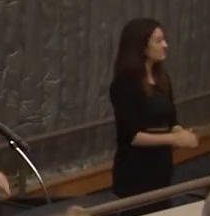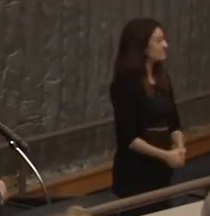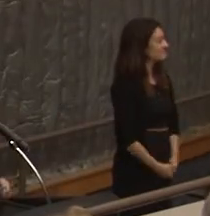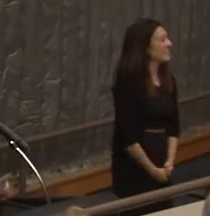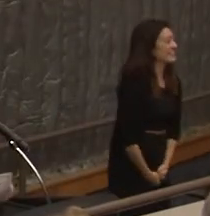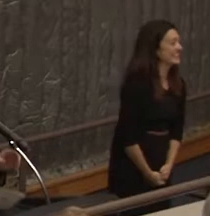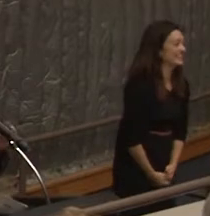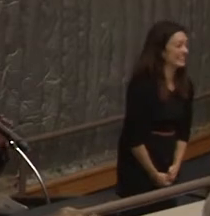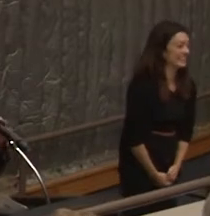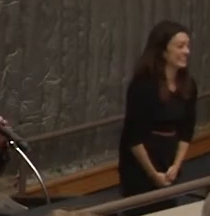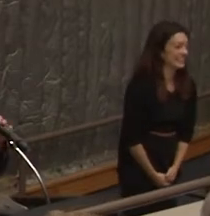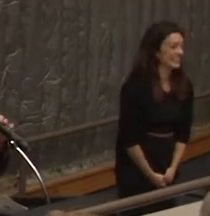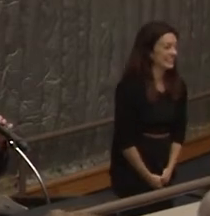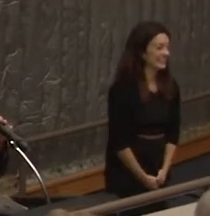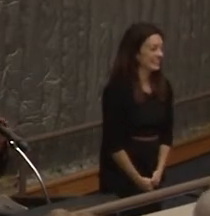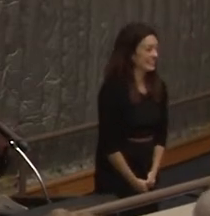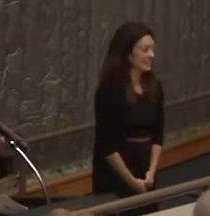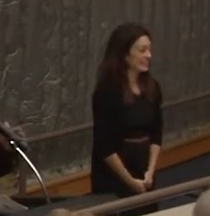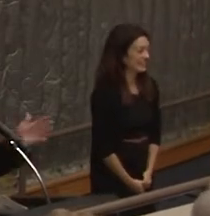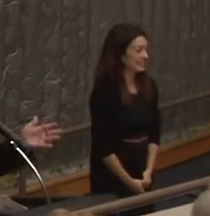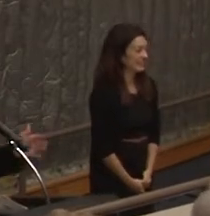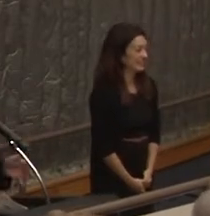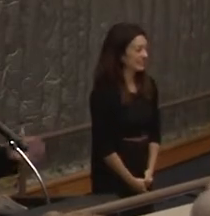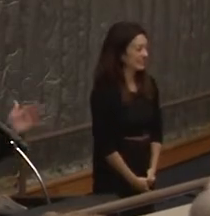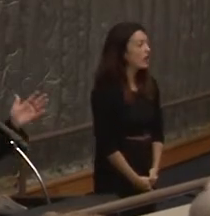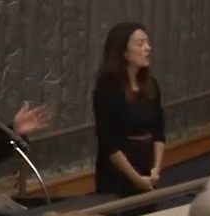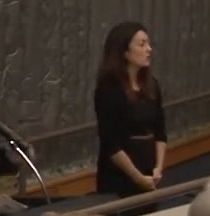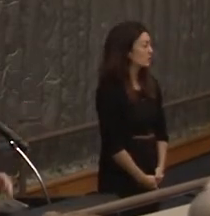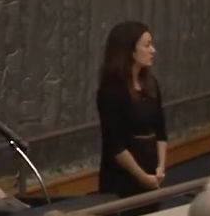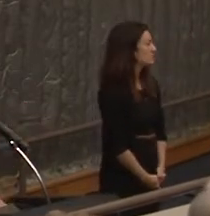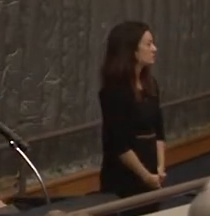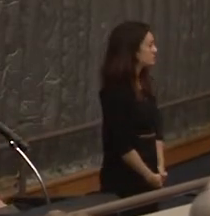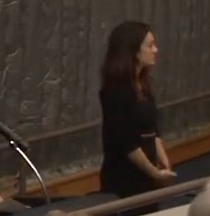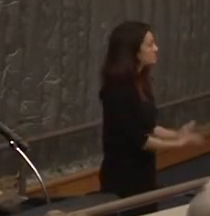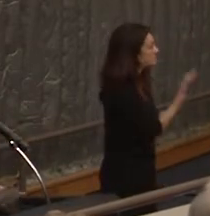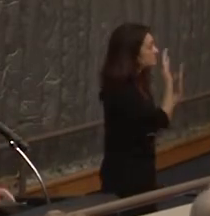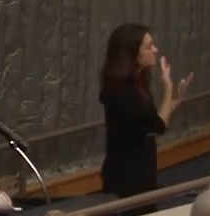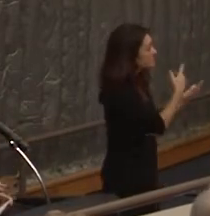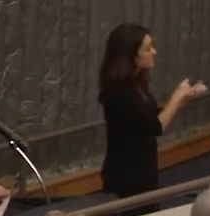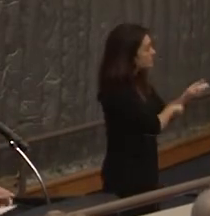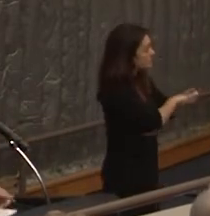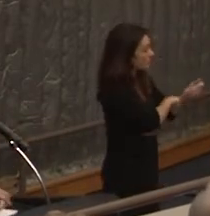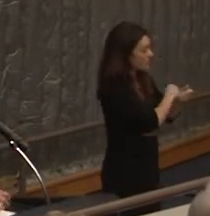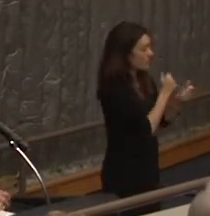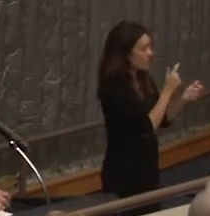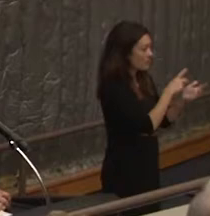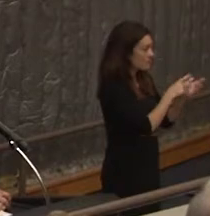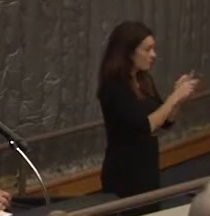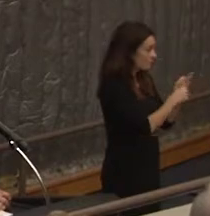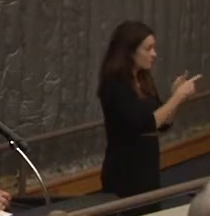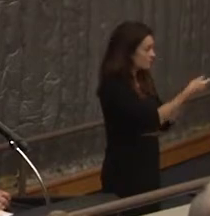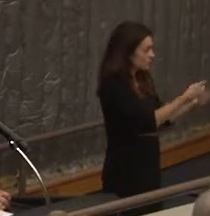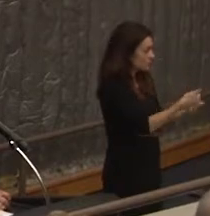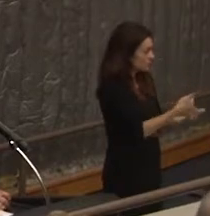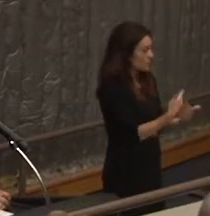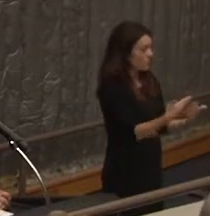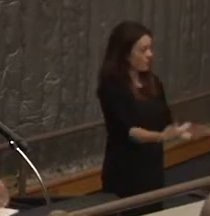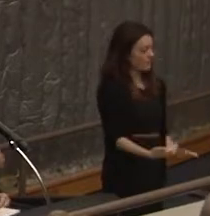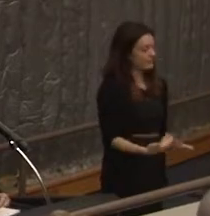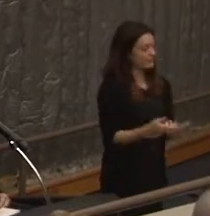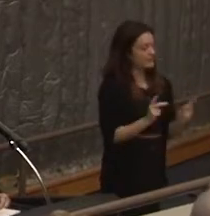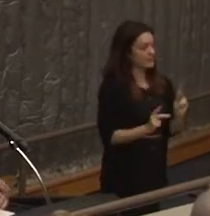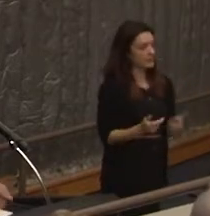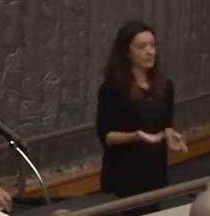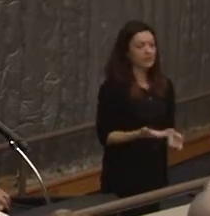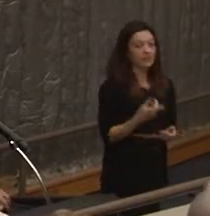Thank you very much, President Douglas. She's been very supportive of every one of our programs. She's been introducing, welcoming people. And I